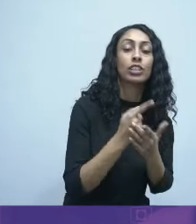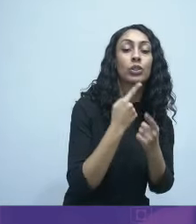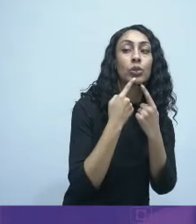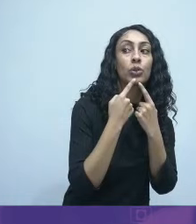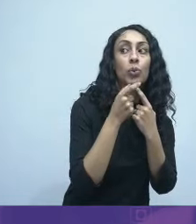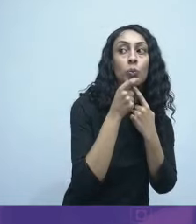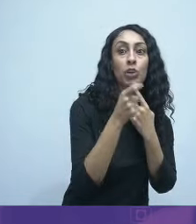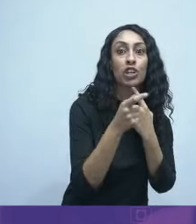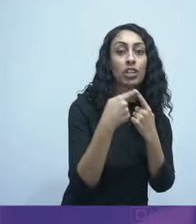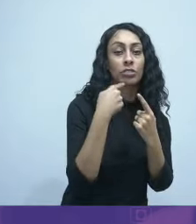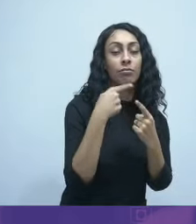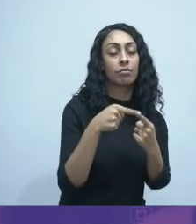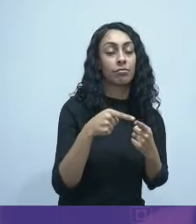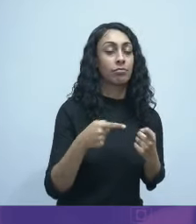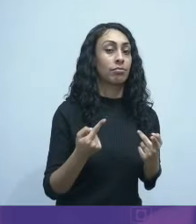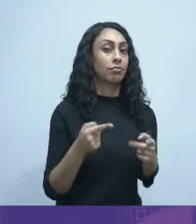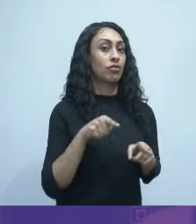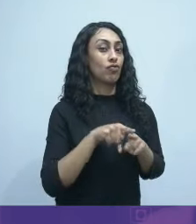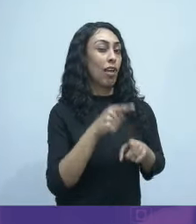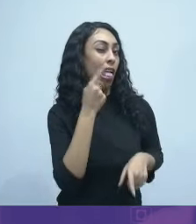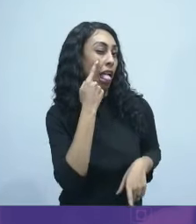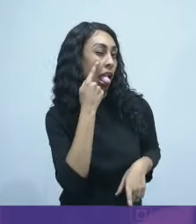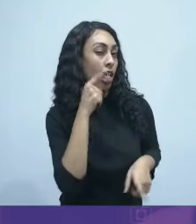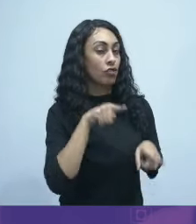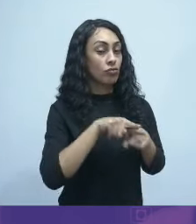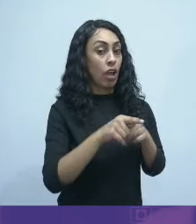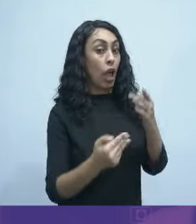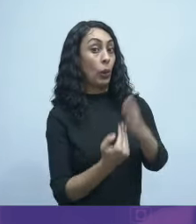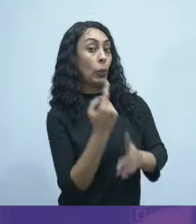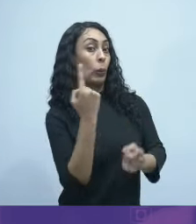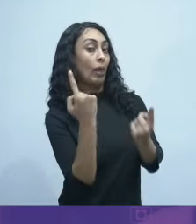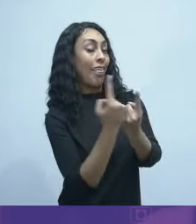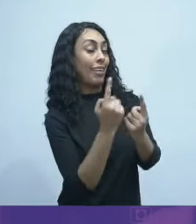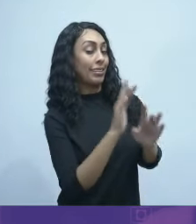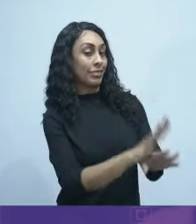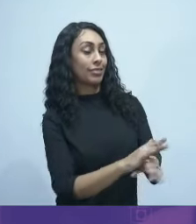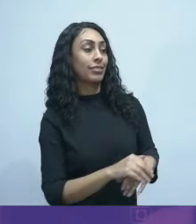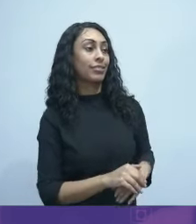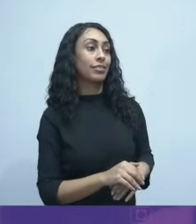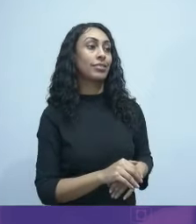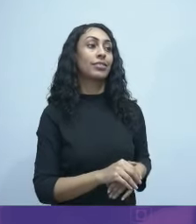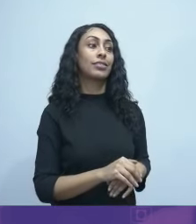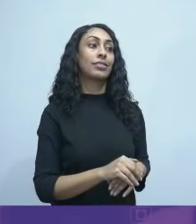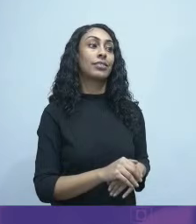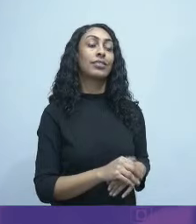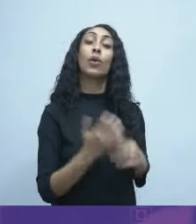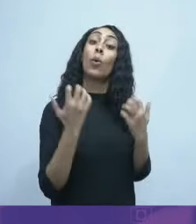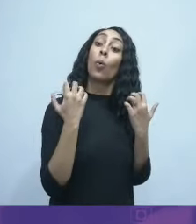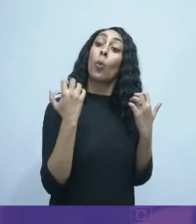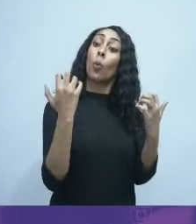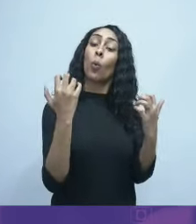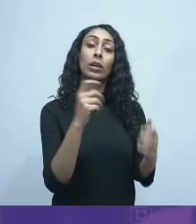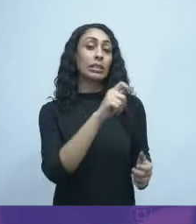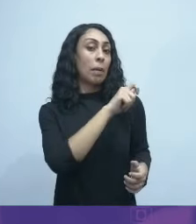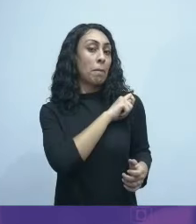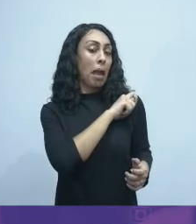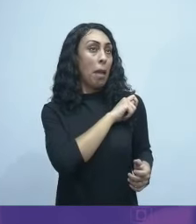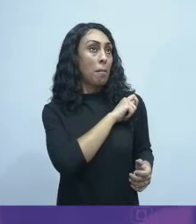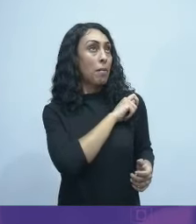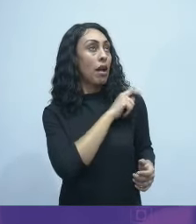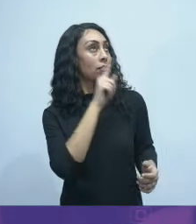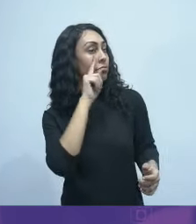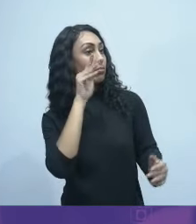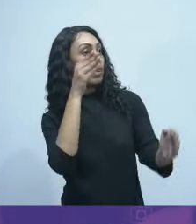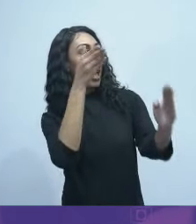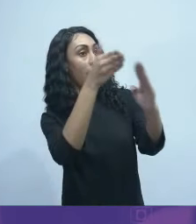and actually come and try things with you as an organisation. I think it's about audience members self-identifying about what's going